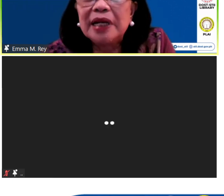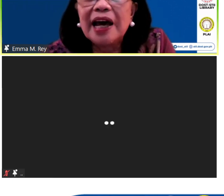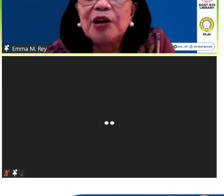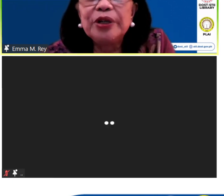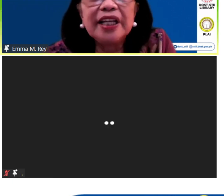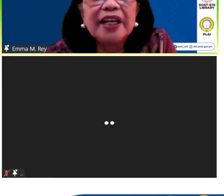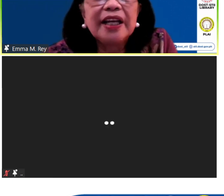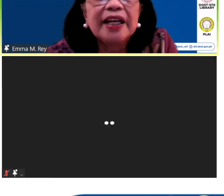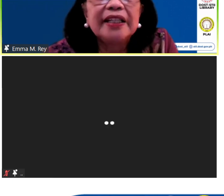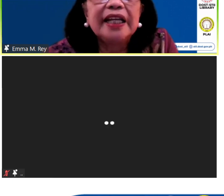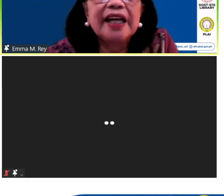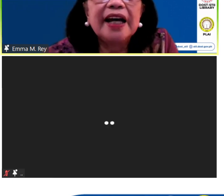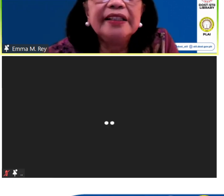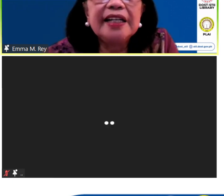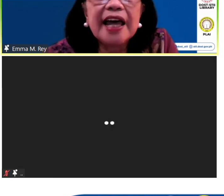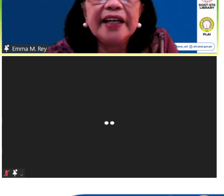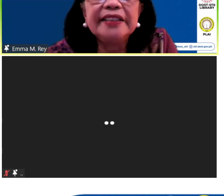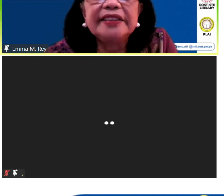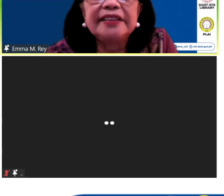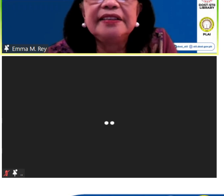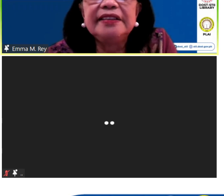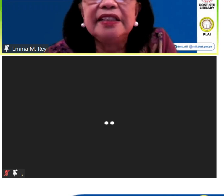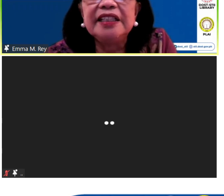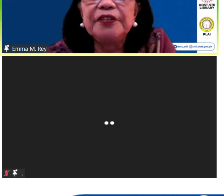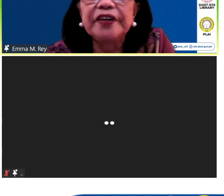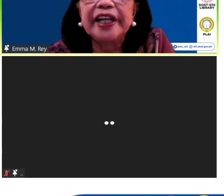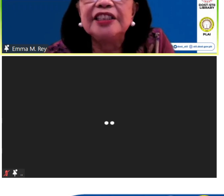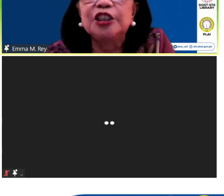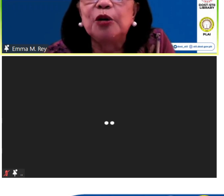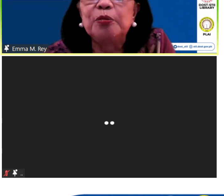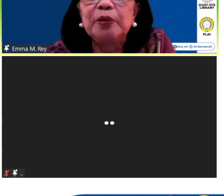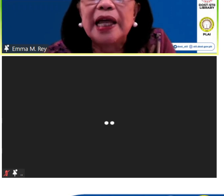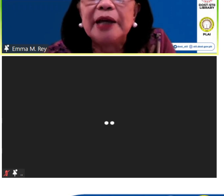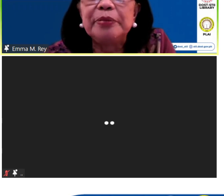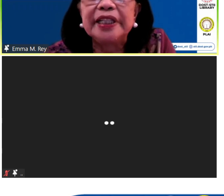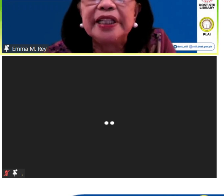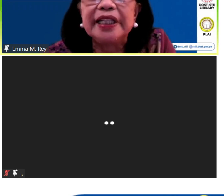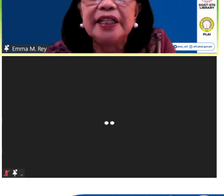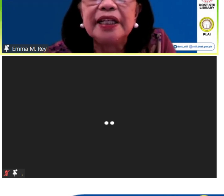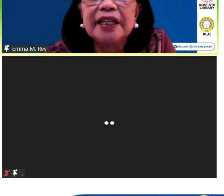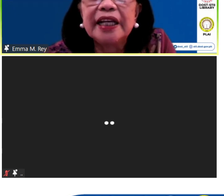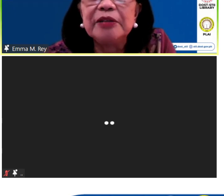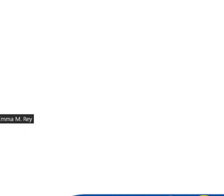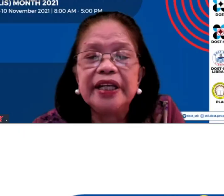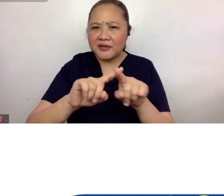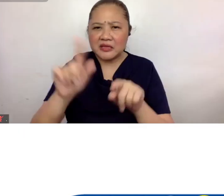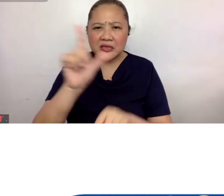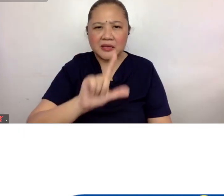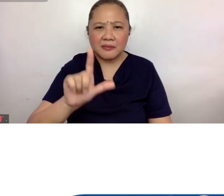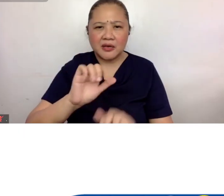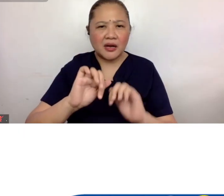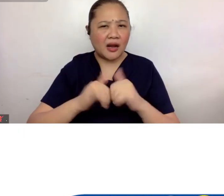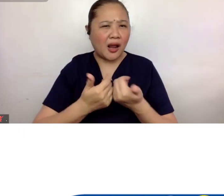from Malawi that underlines the difference of library can make.